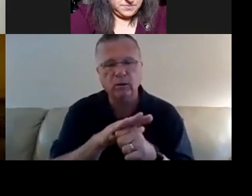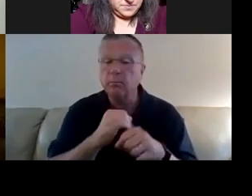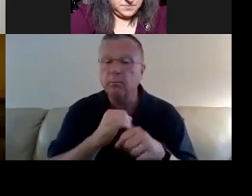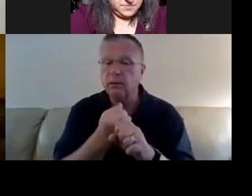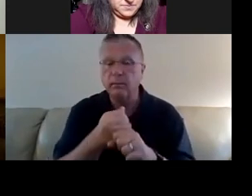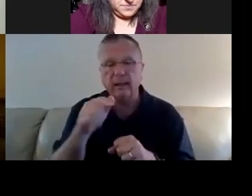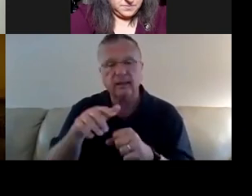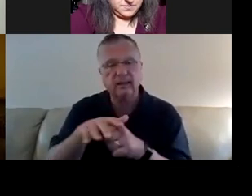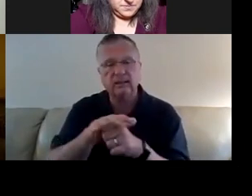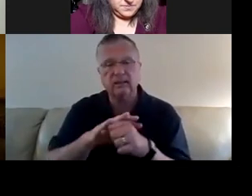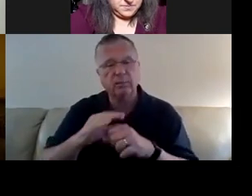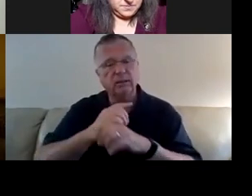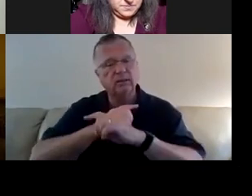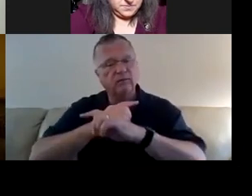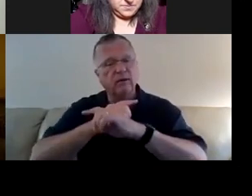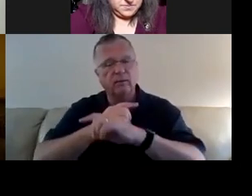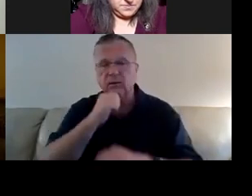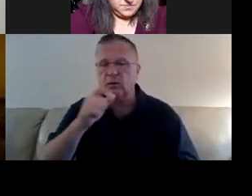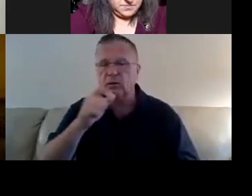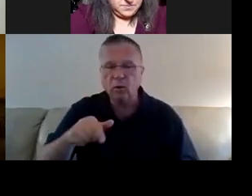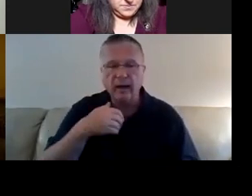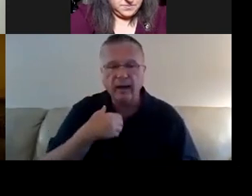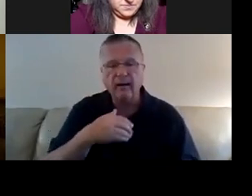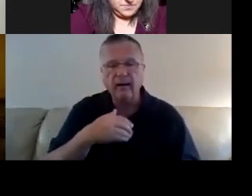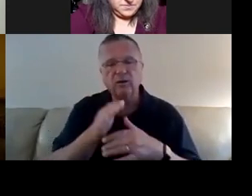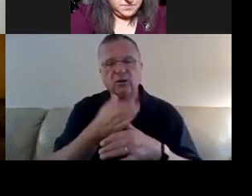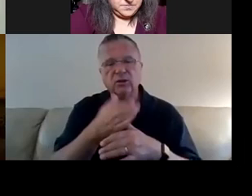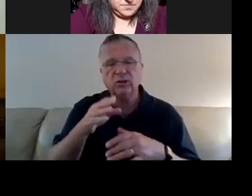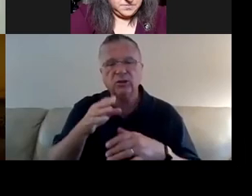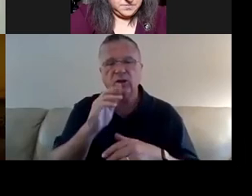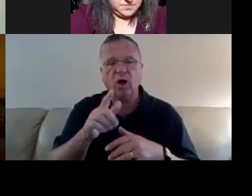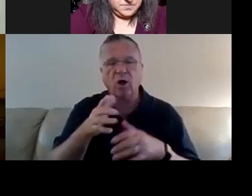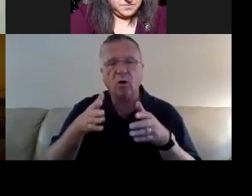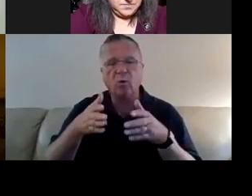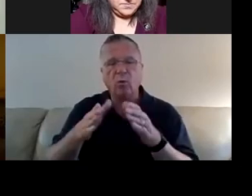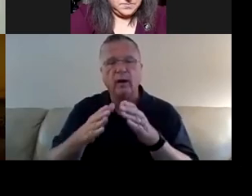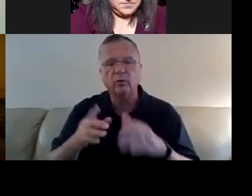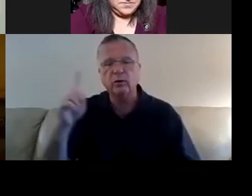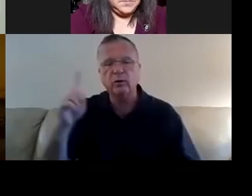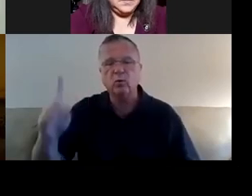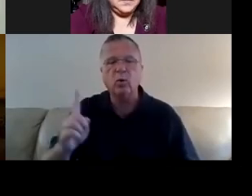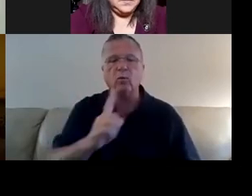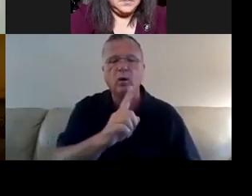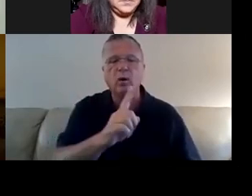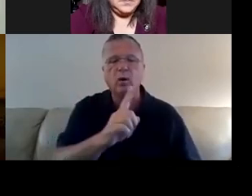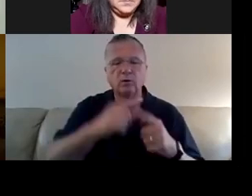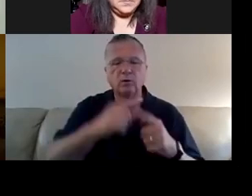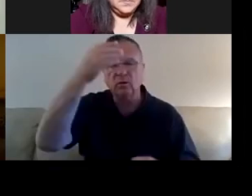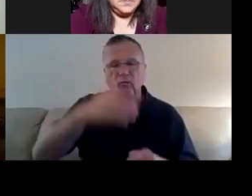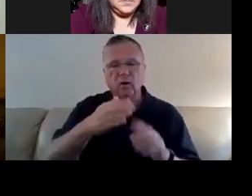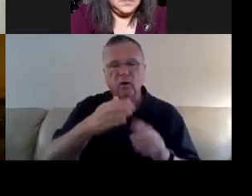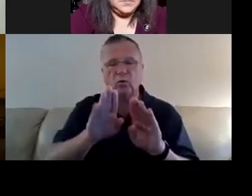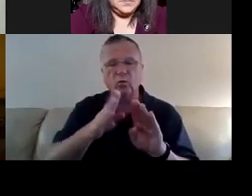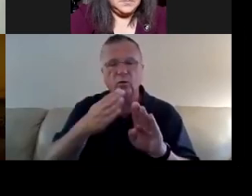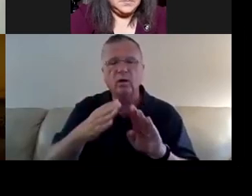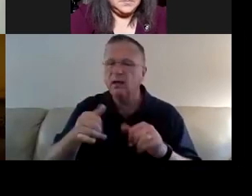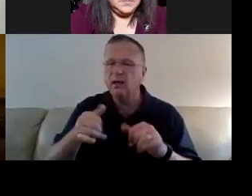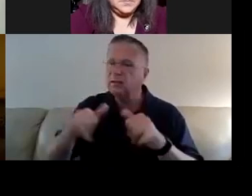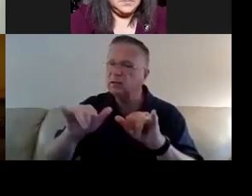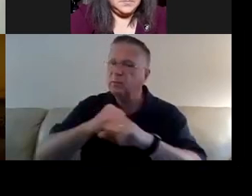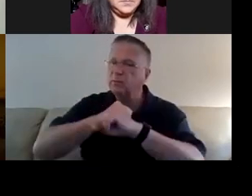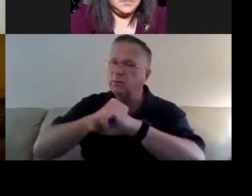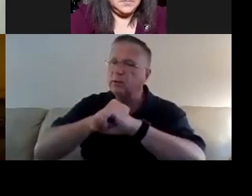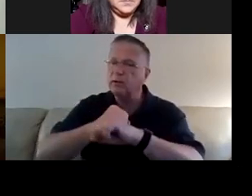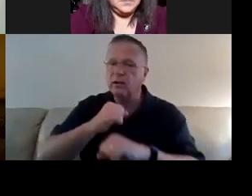not have shared hallways where a person can walk right into their front door and be protected and not have to go through